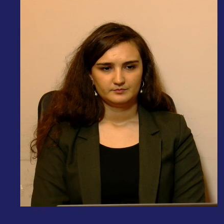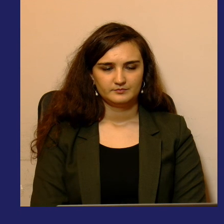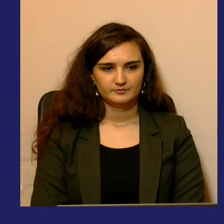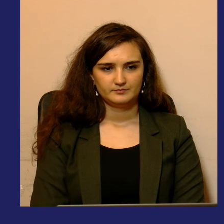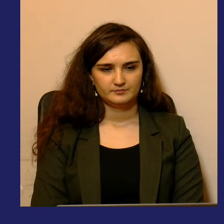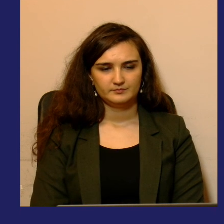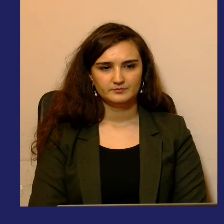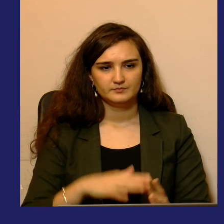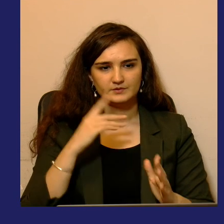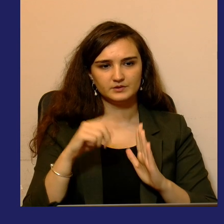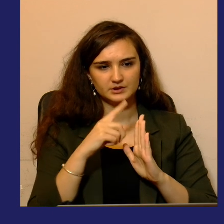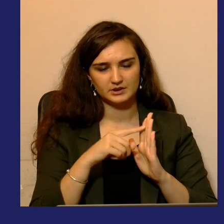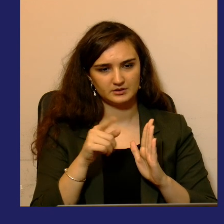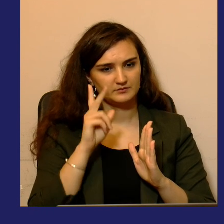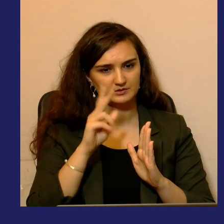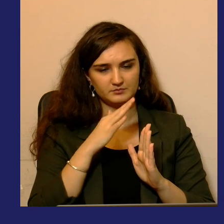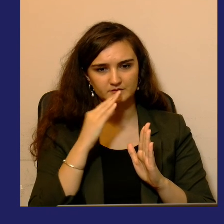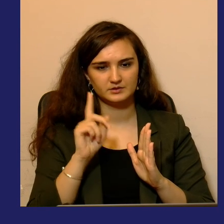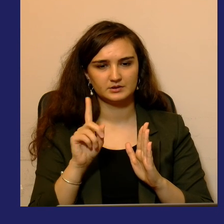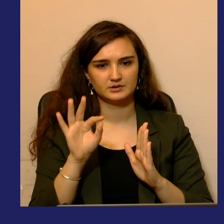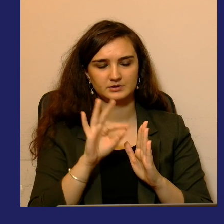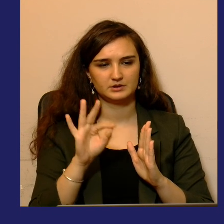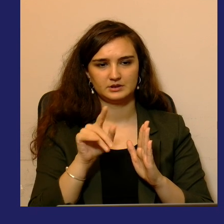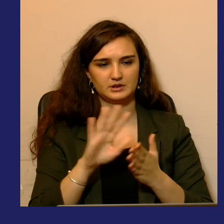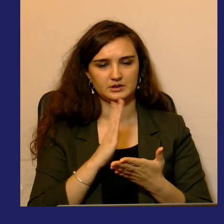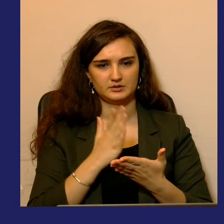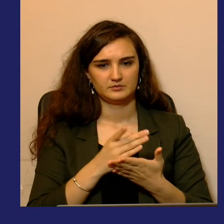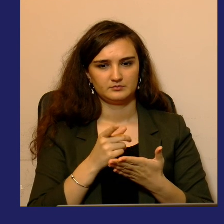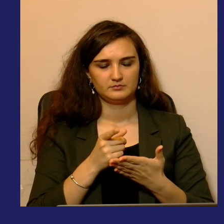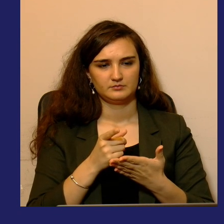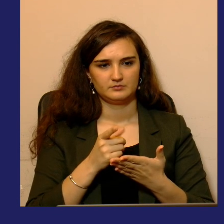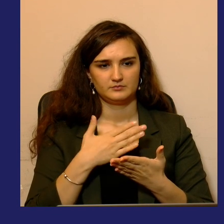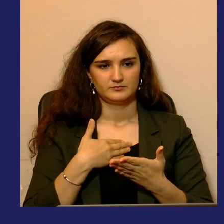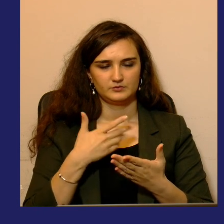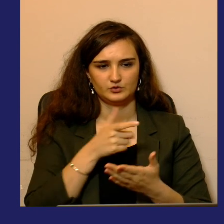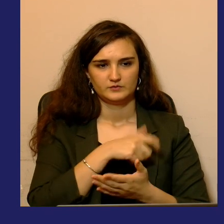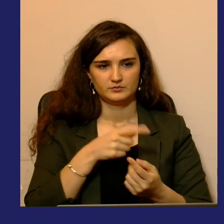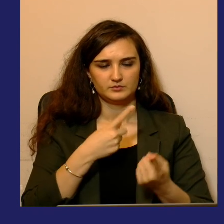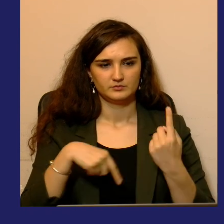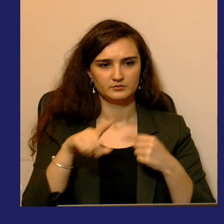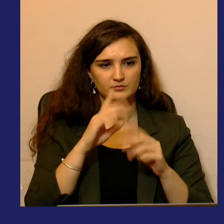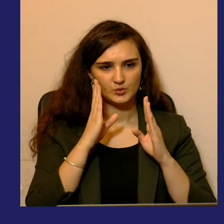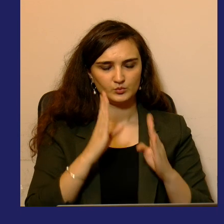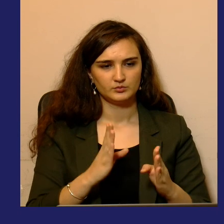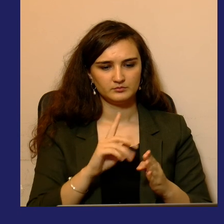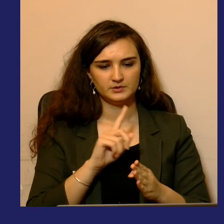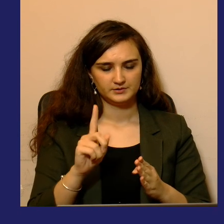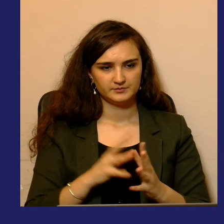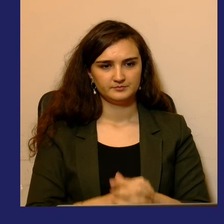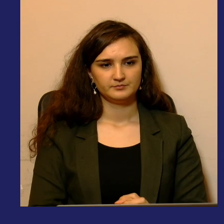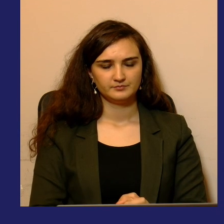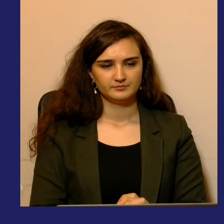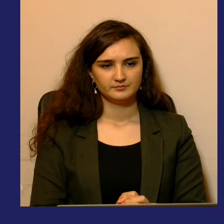focus yet in among our membership. And so I really appreciate just the